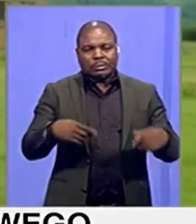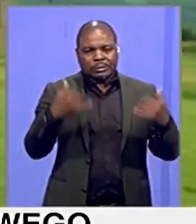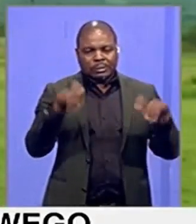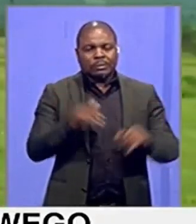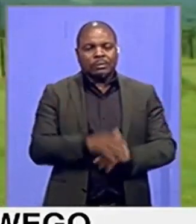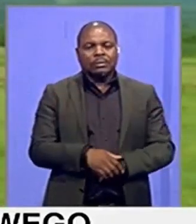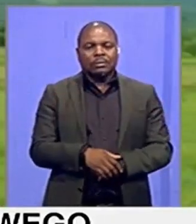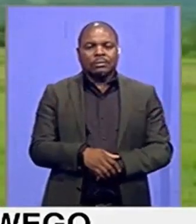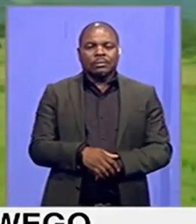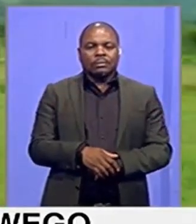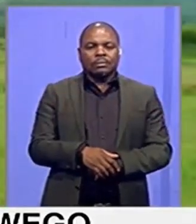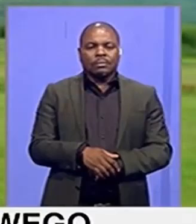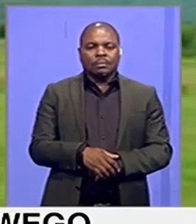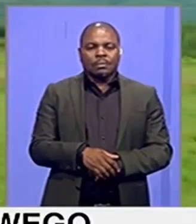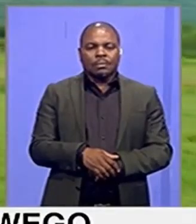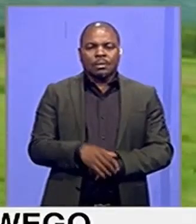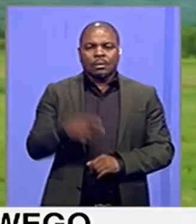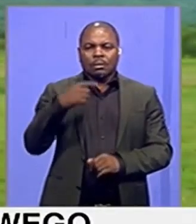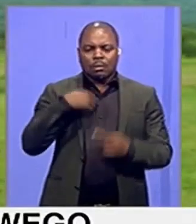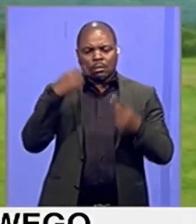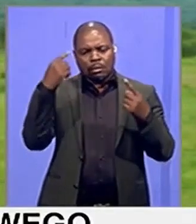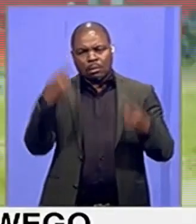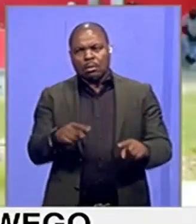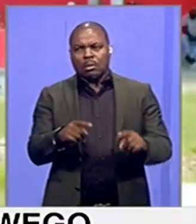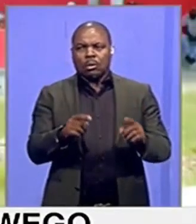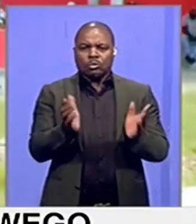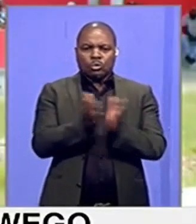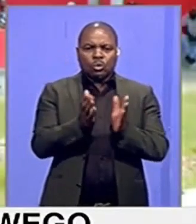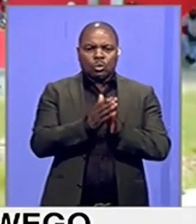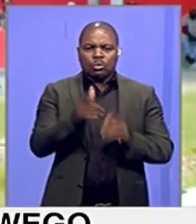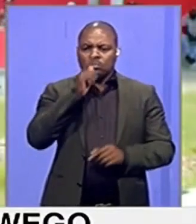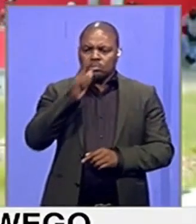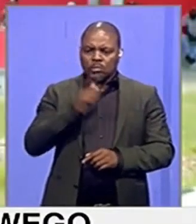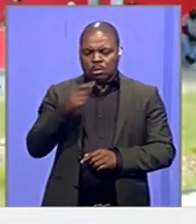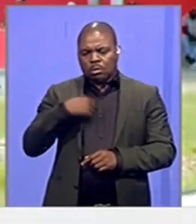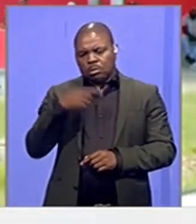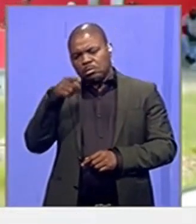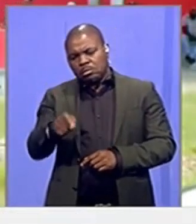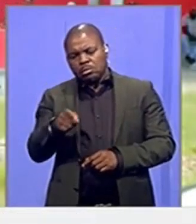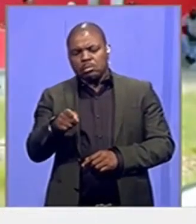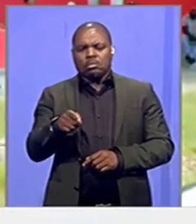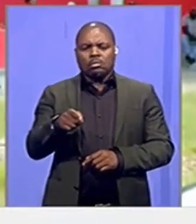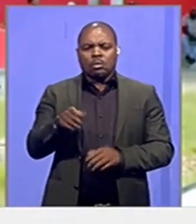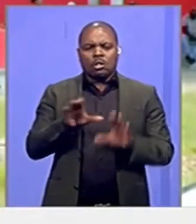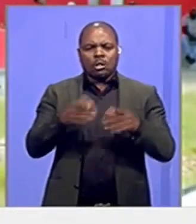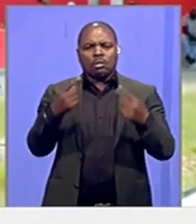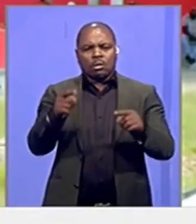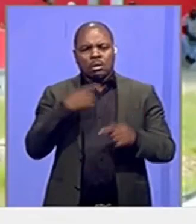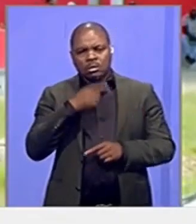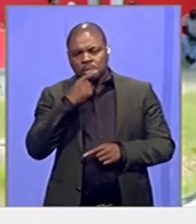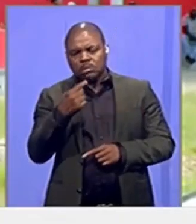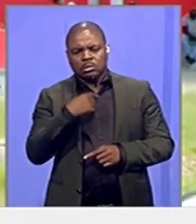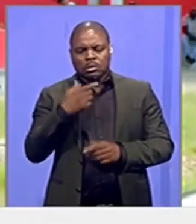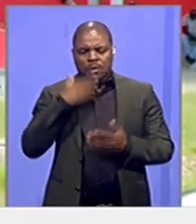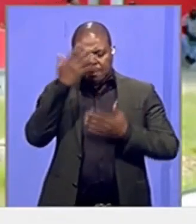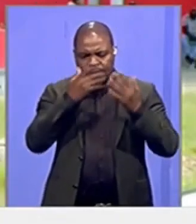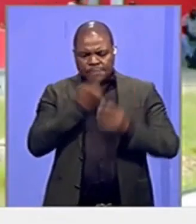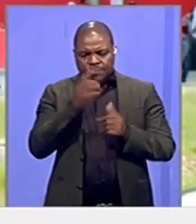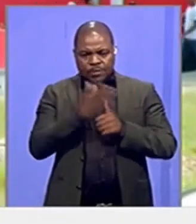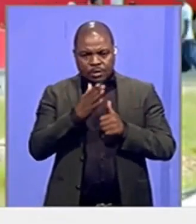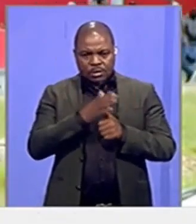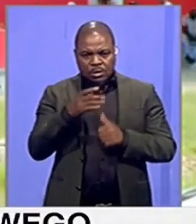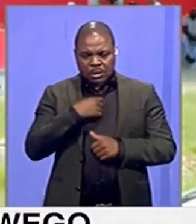sekolo ba re ke ka tlase nna ke ra re go tlhapa mahlo pele ke fihla kwa tepeng tlhapa mahlo ke re ke tlhapa maika